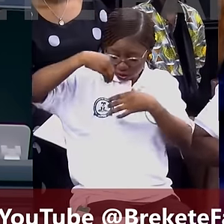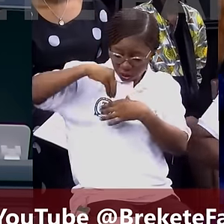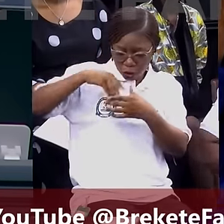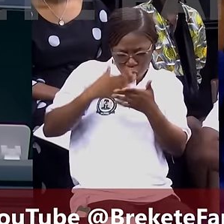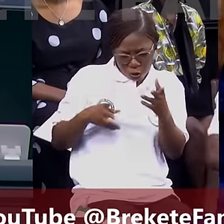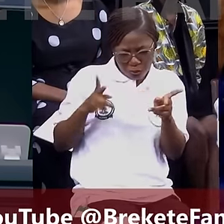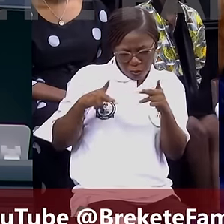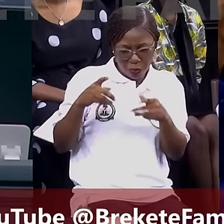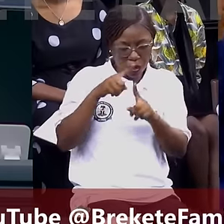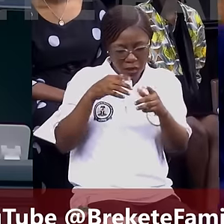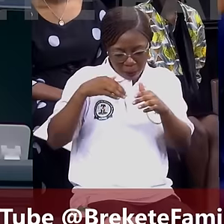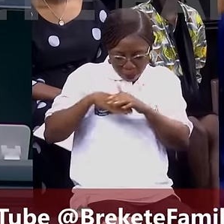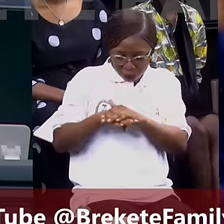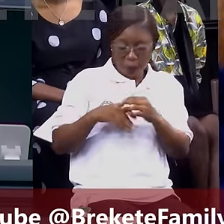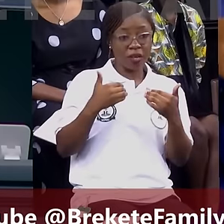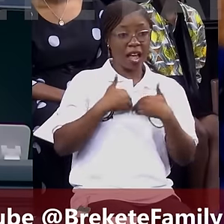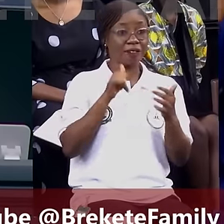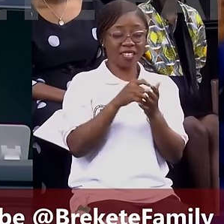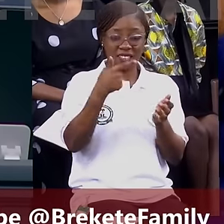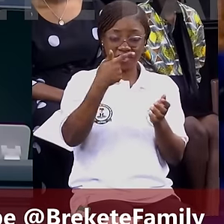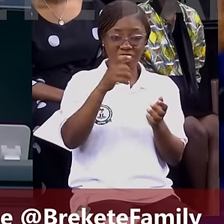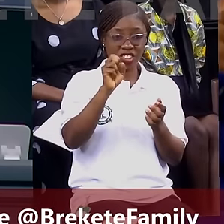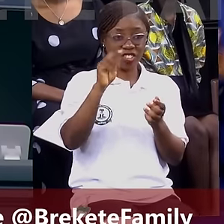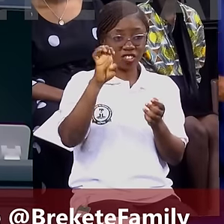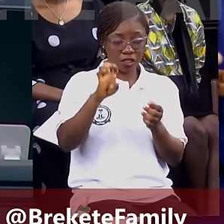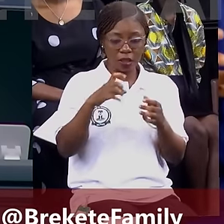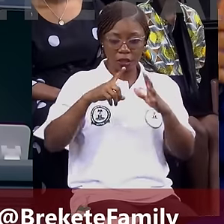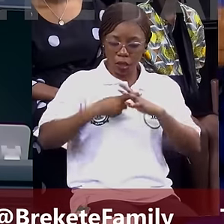they have that gene, and that begin to manifest